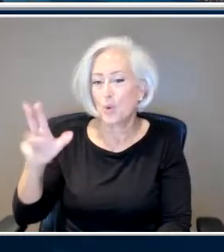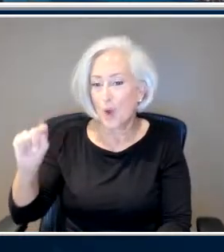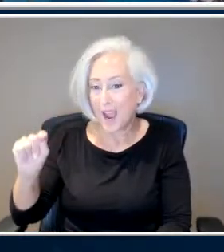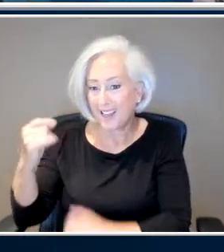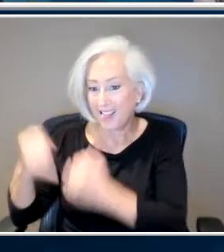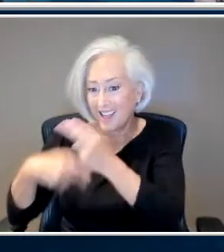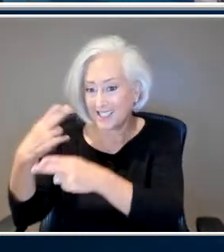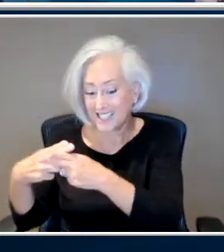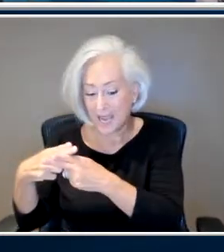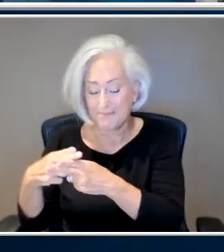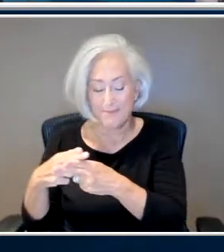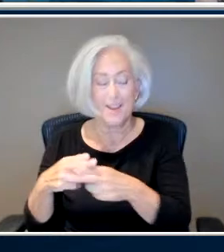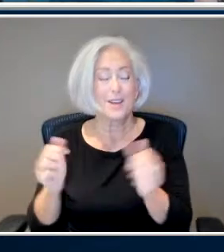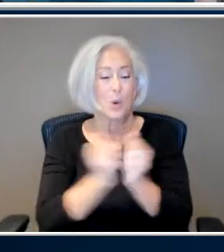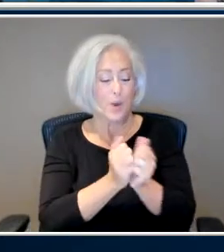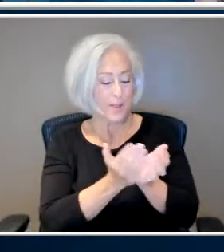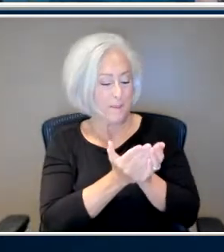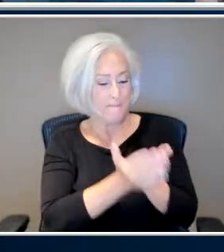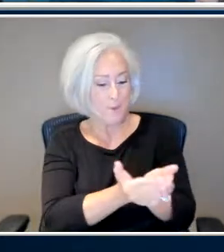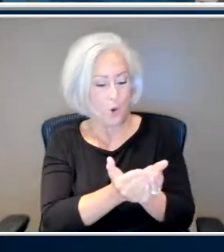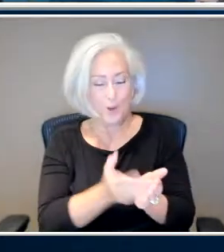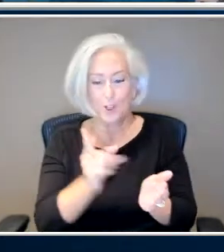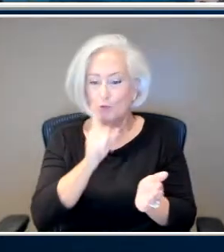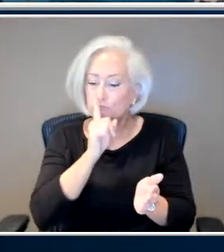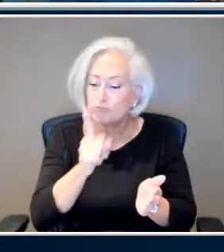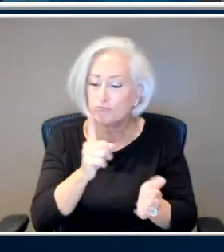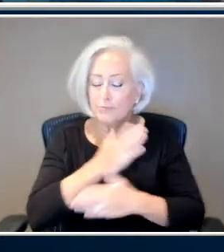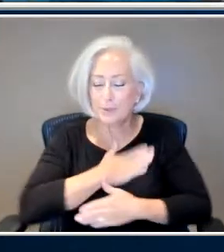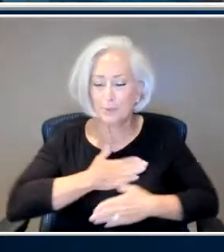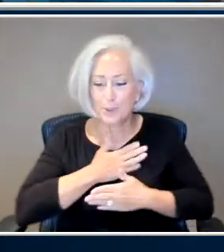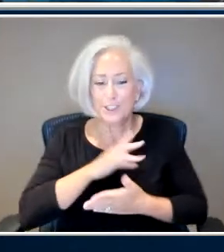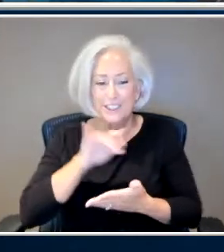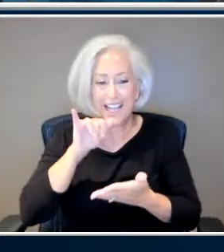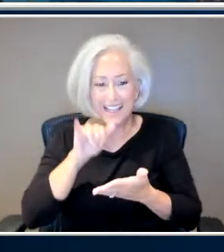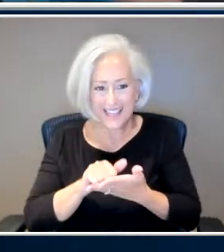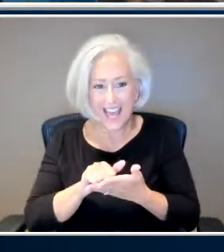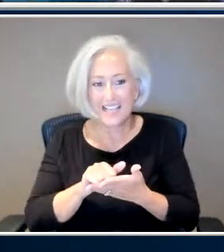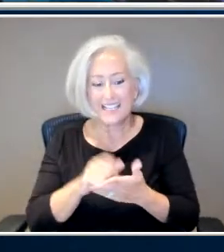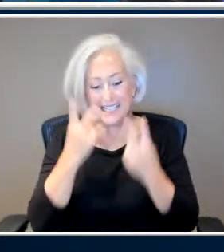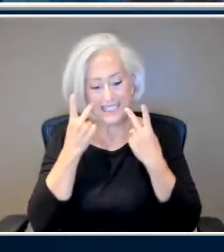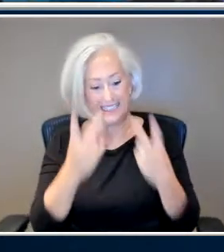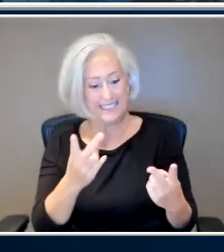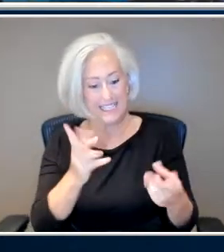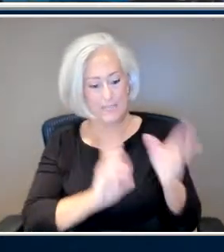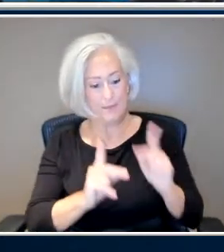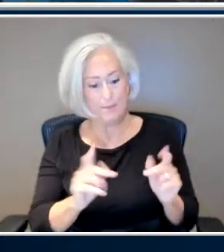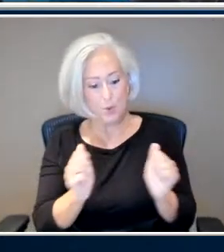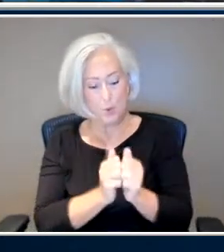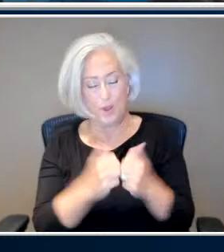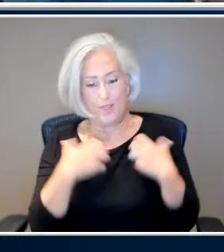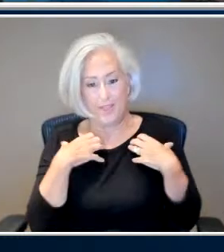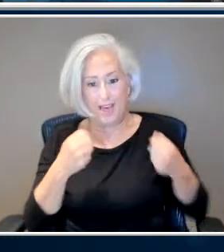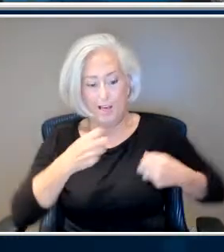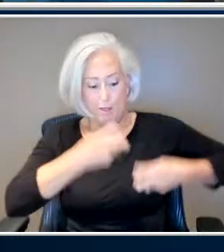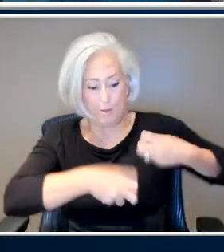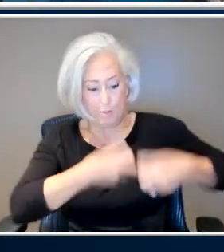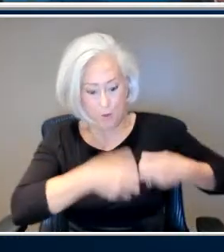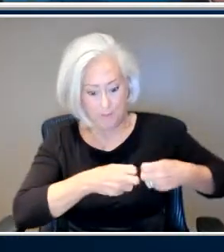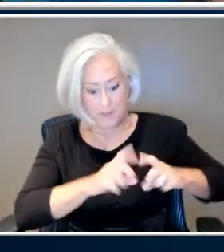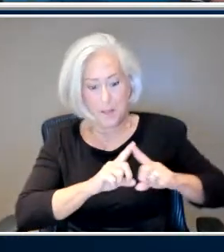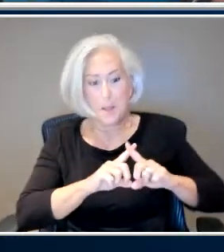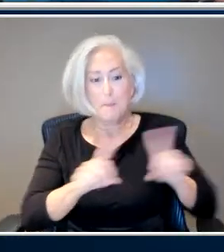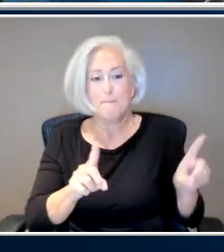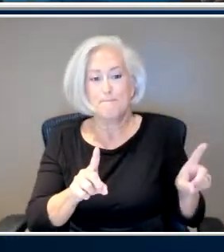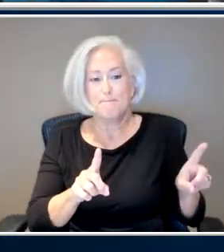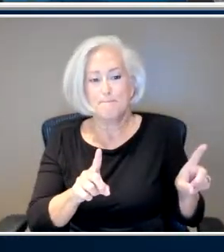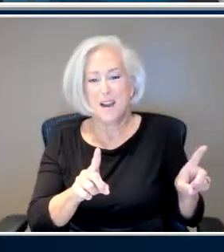and I think people appreciate that, seeing people going through health issues, but then, only letting that take up a certain